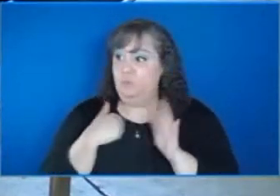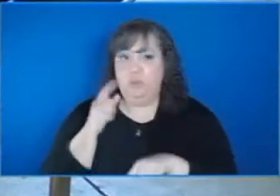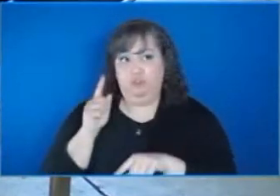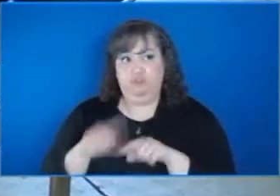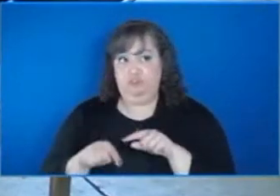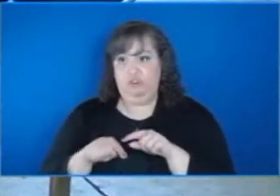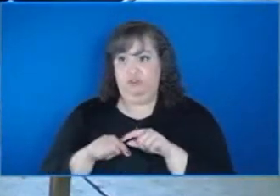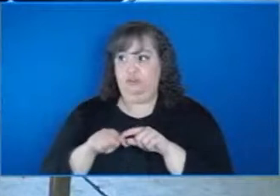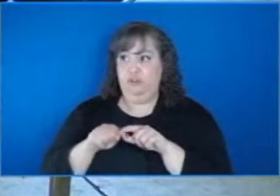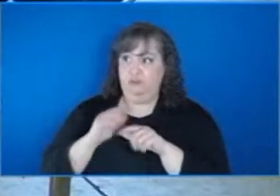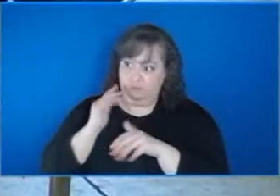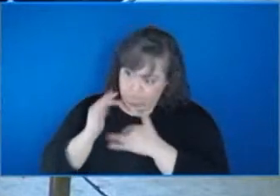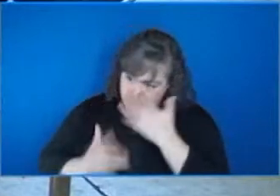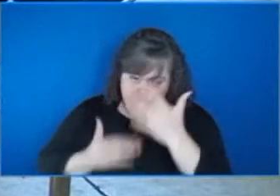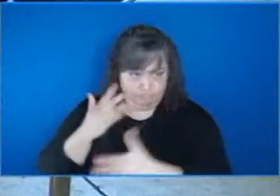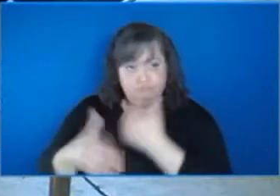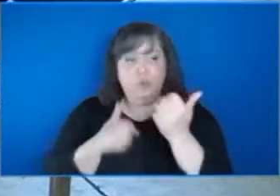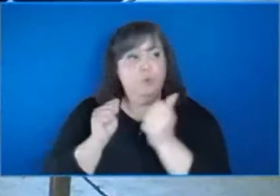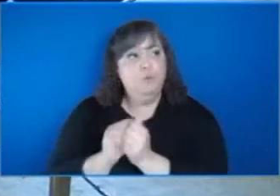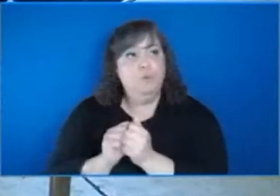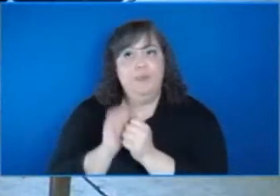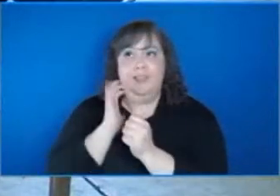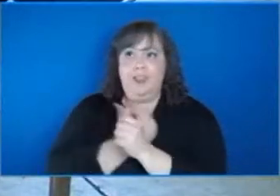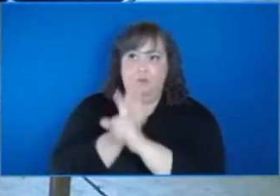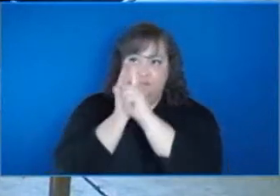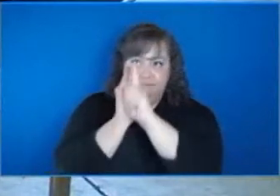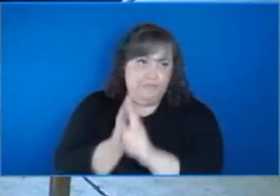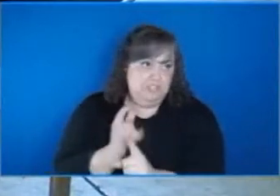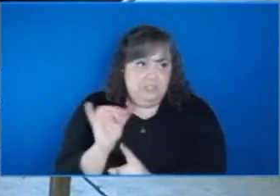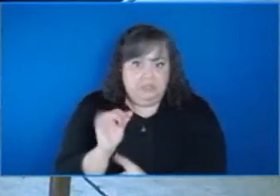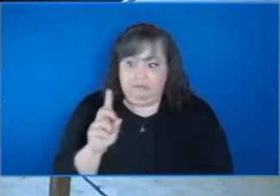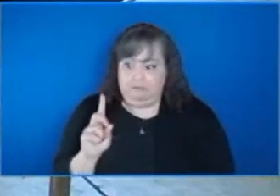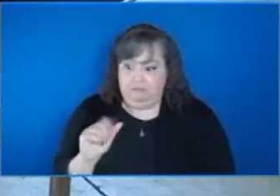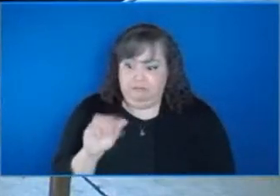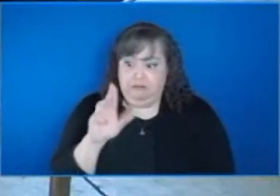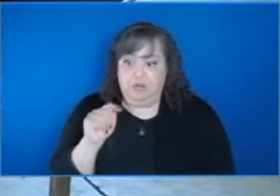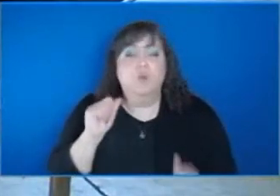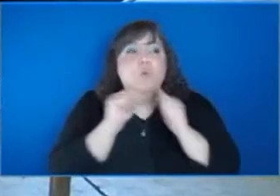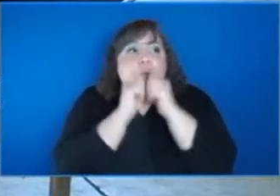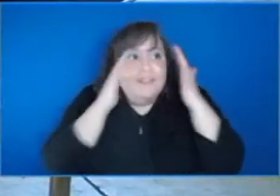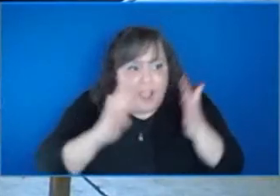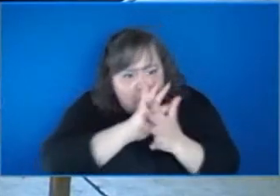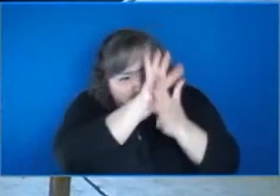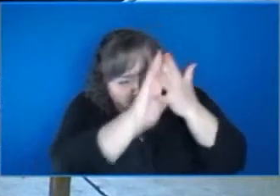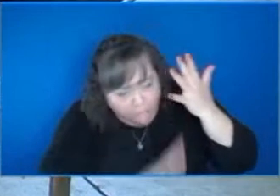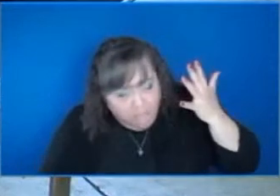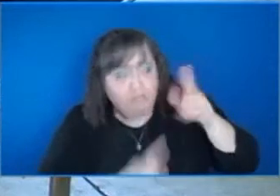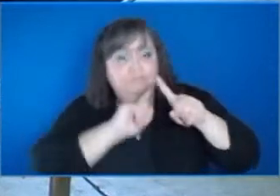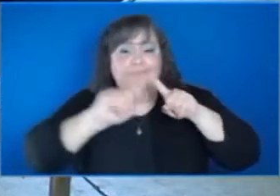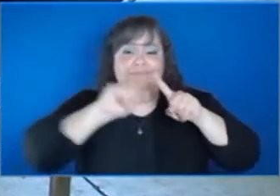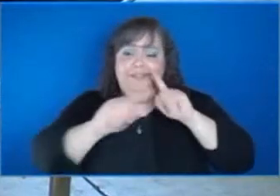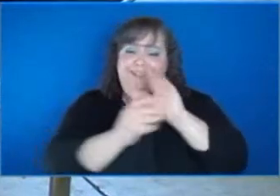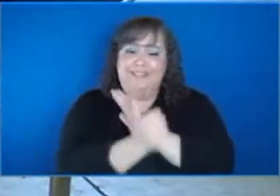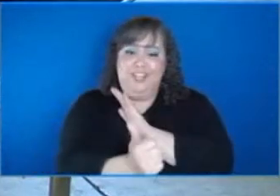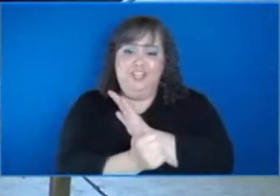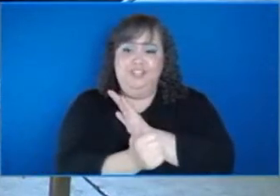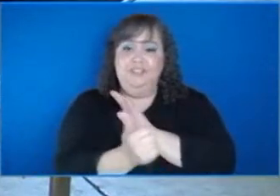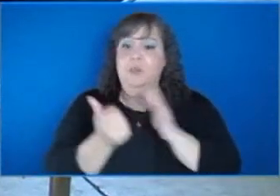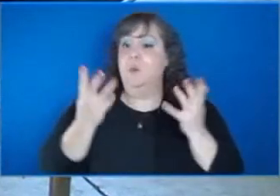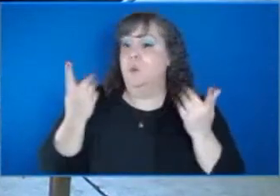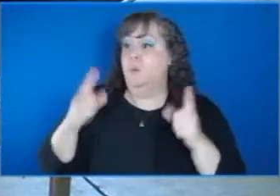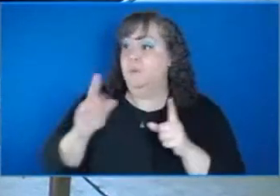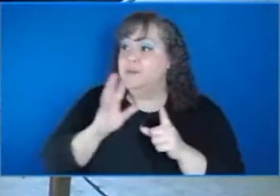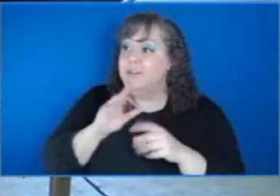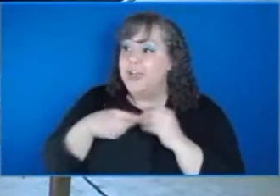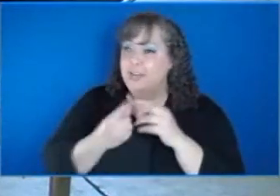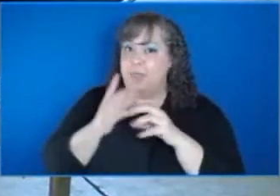all of those skill sets. So you're absolutely right. Yeah, I mean, and if you think about planetary defense, like everything we were talking about, right? I mean, this has a lot of implications beyond